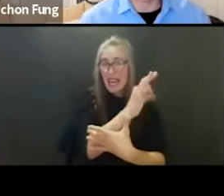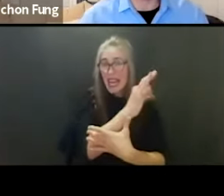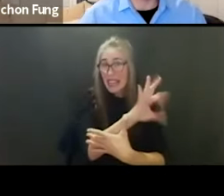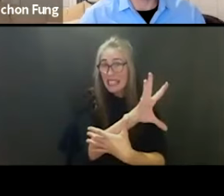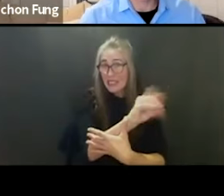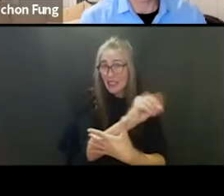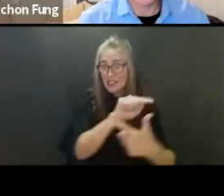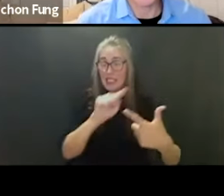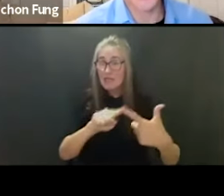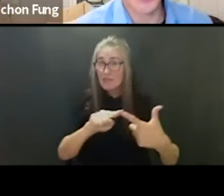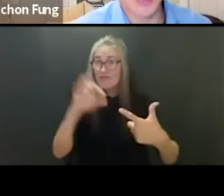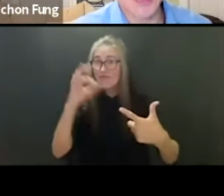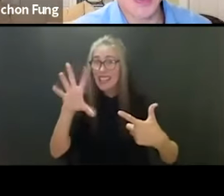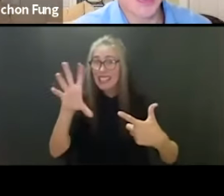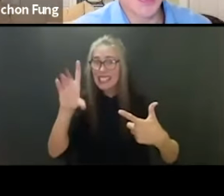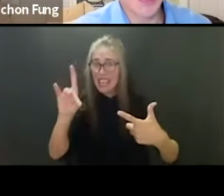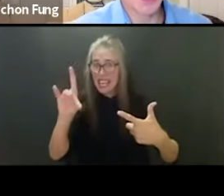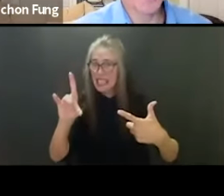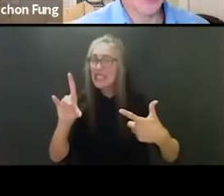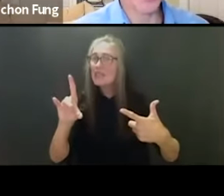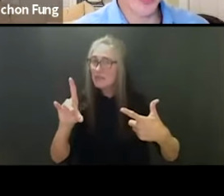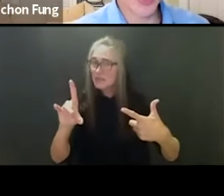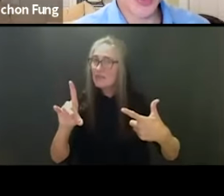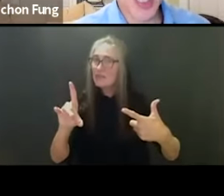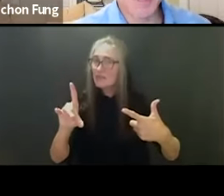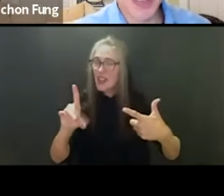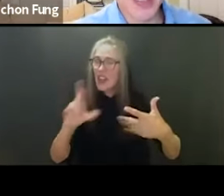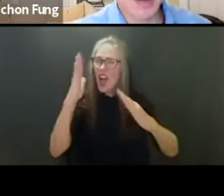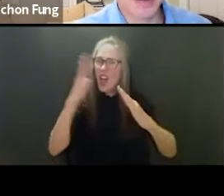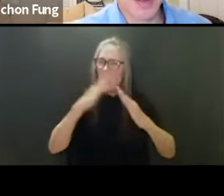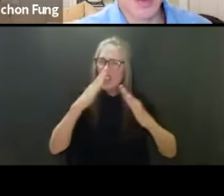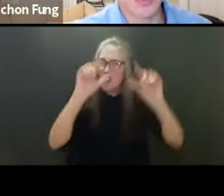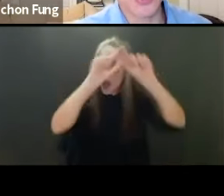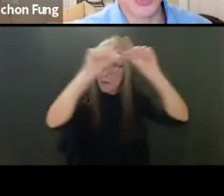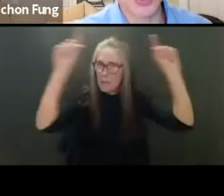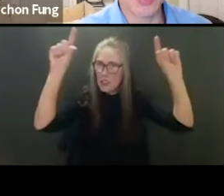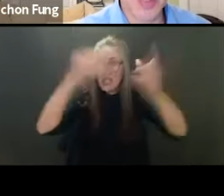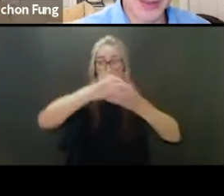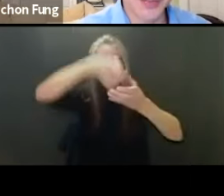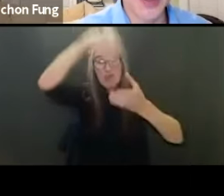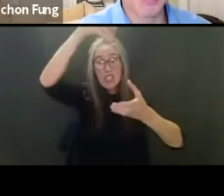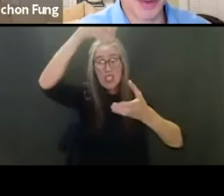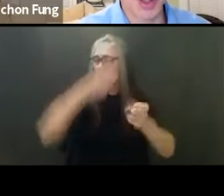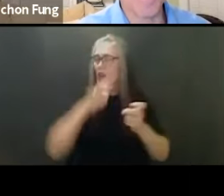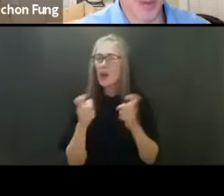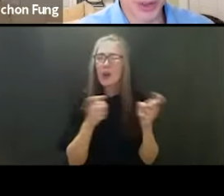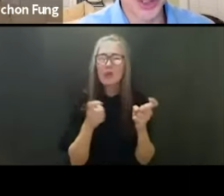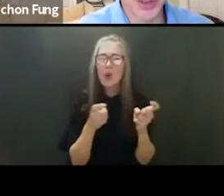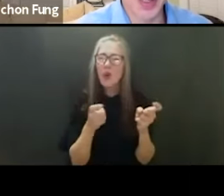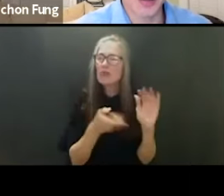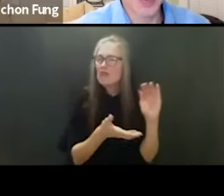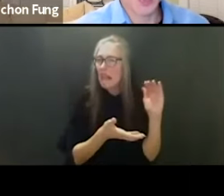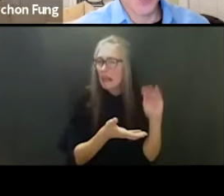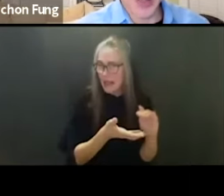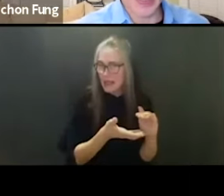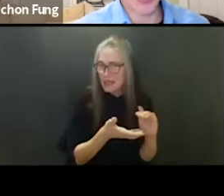-20th century, from 1950 to 1980, in which the top decile controlled a relatively low portion